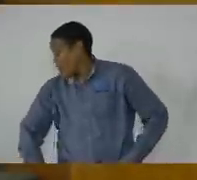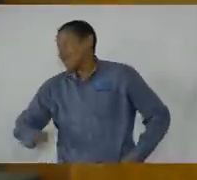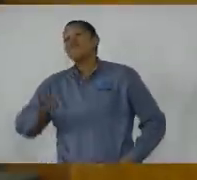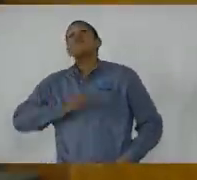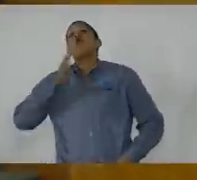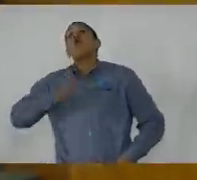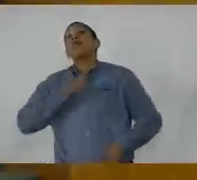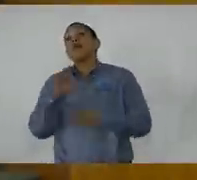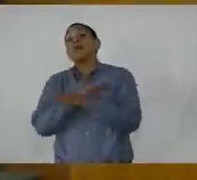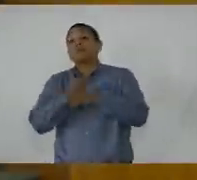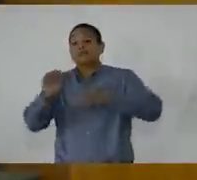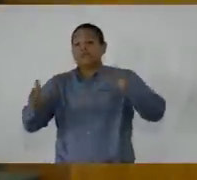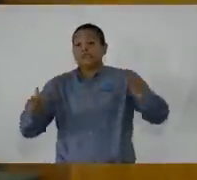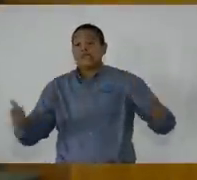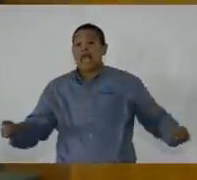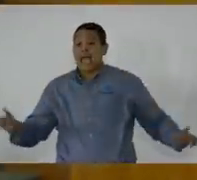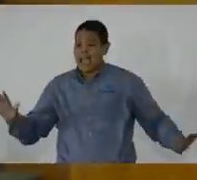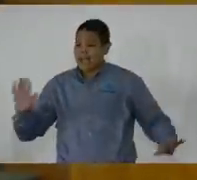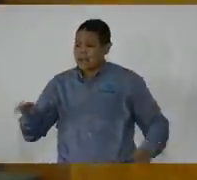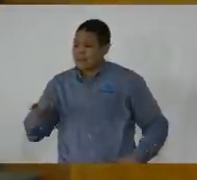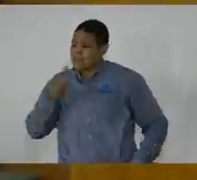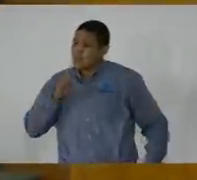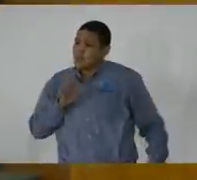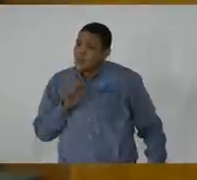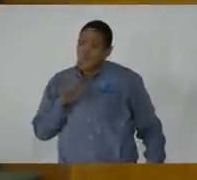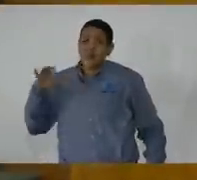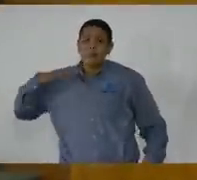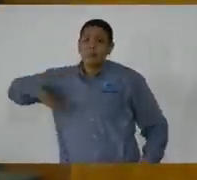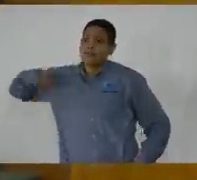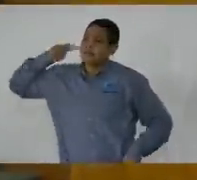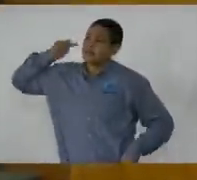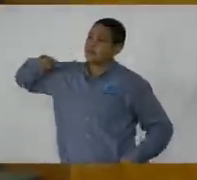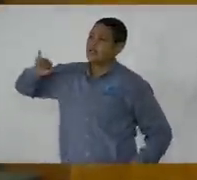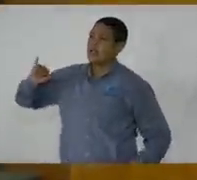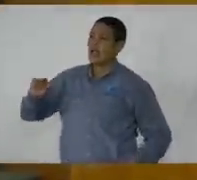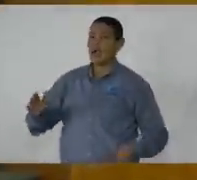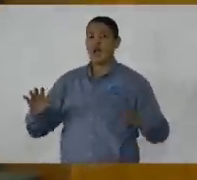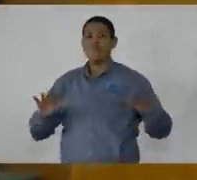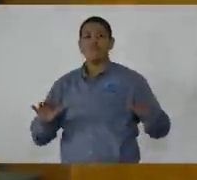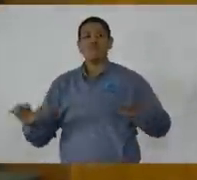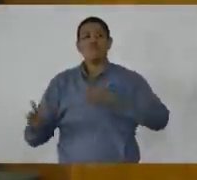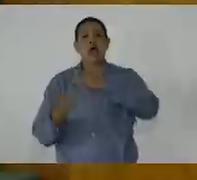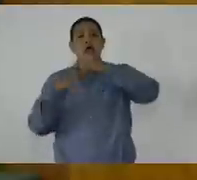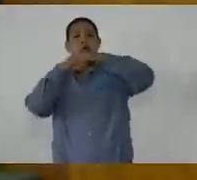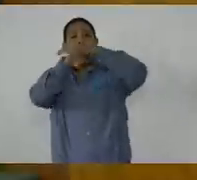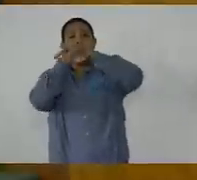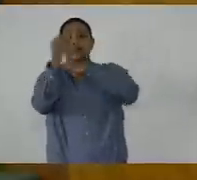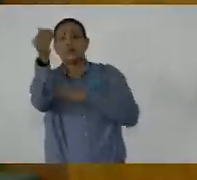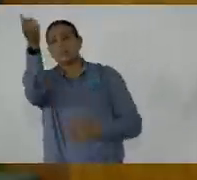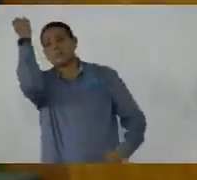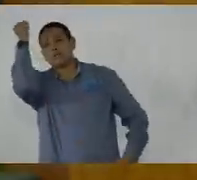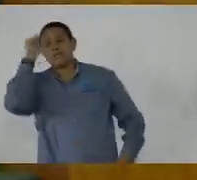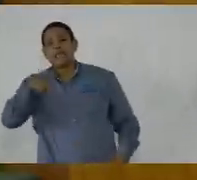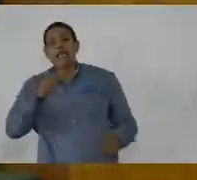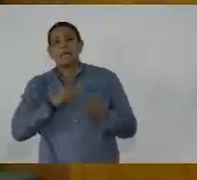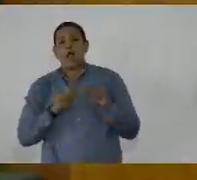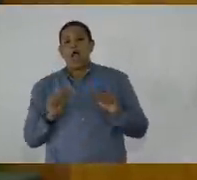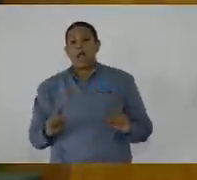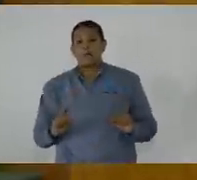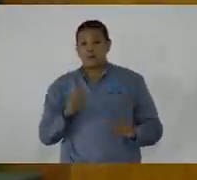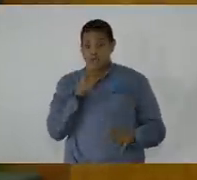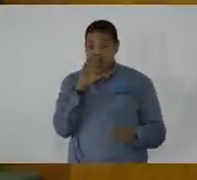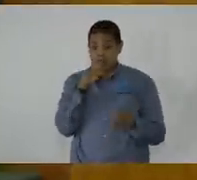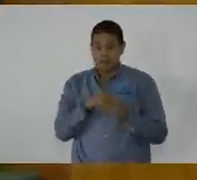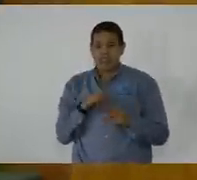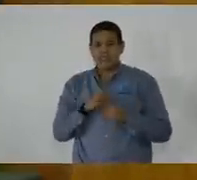Formalization of business, Madam Speaker, carries significant benefits, such as easier access to capital and the ability to participate